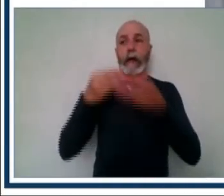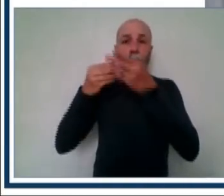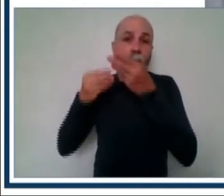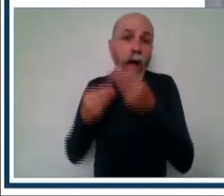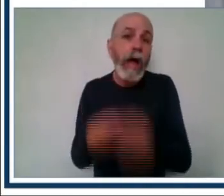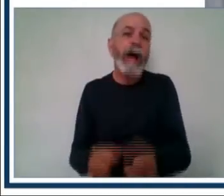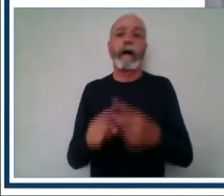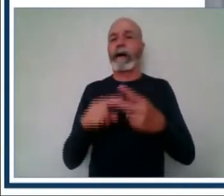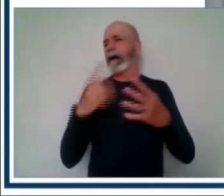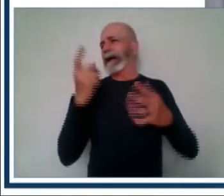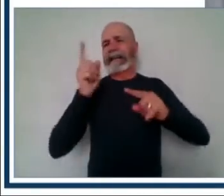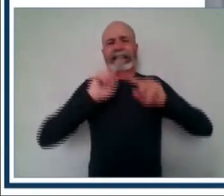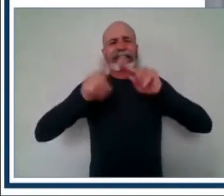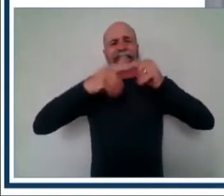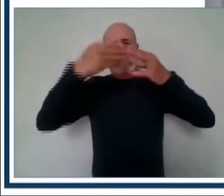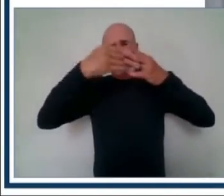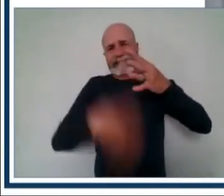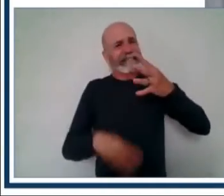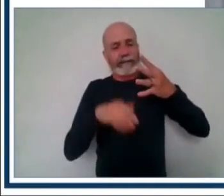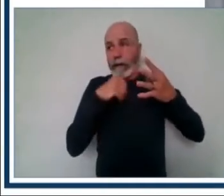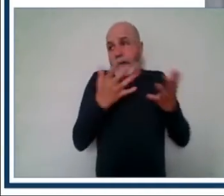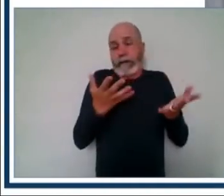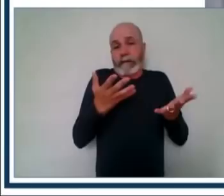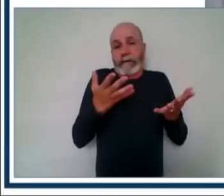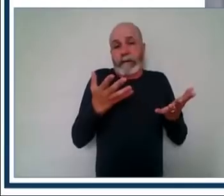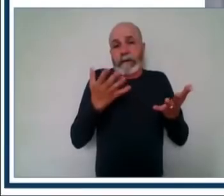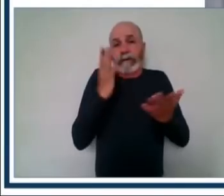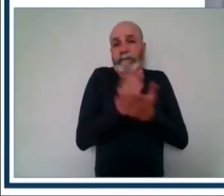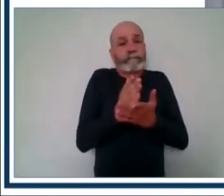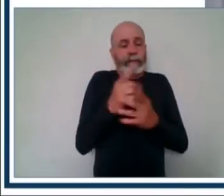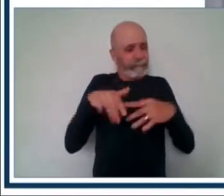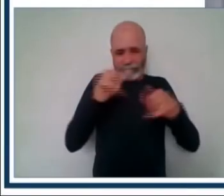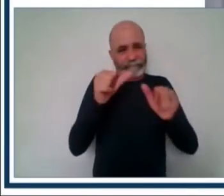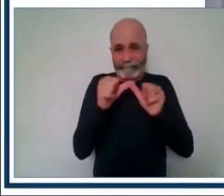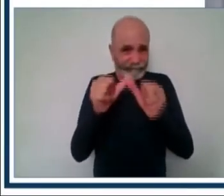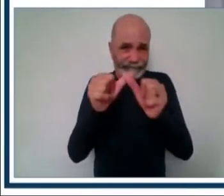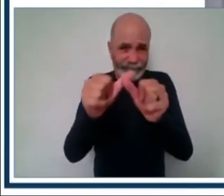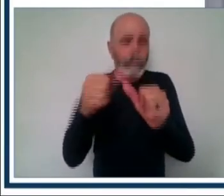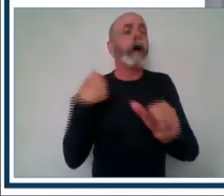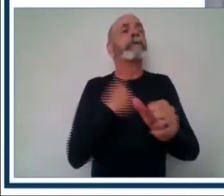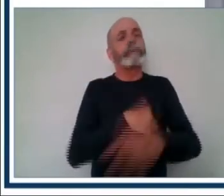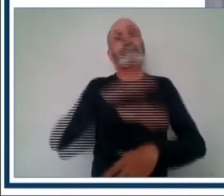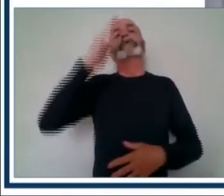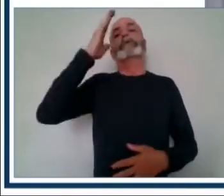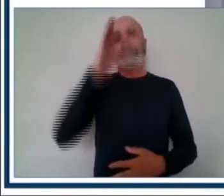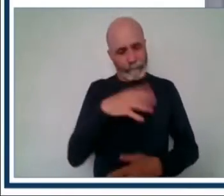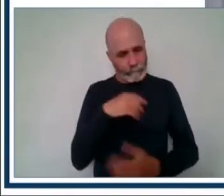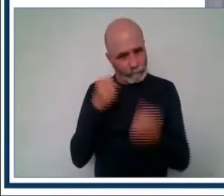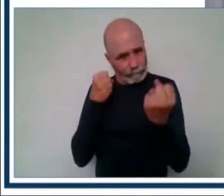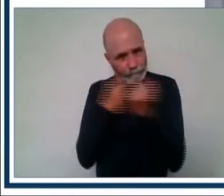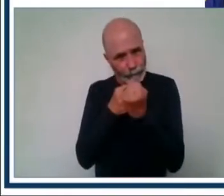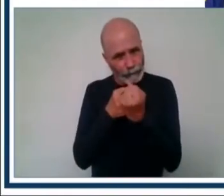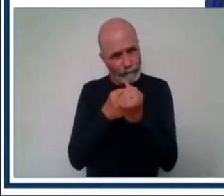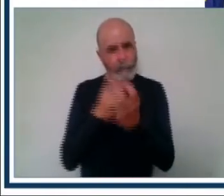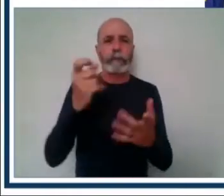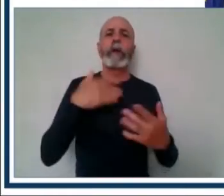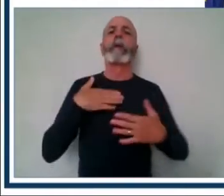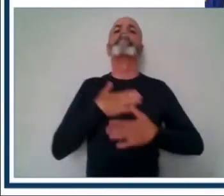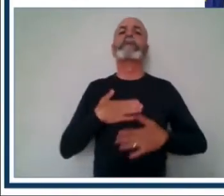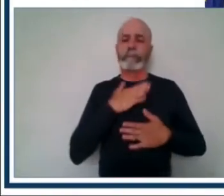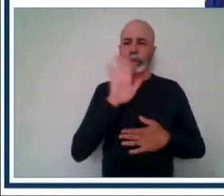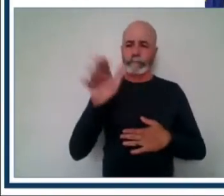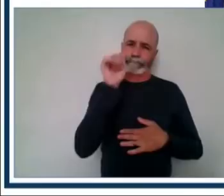hard to get something out. We will be there to support you, and I really appreciate the patience. Kathleen, go ahead with your